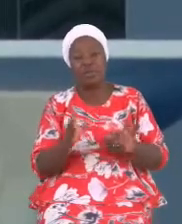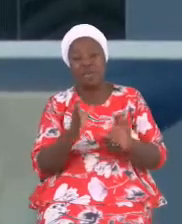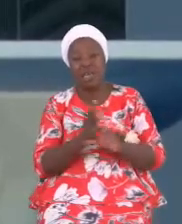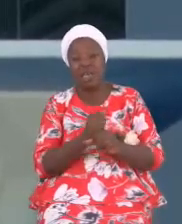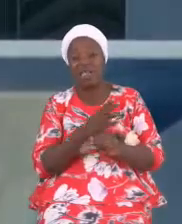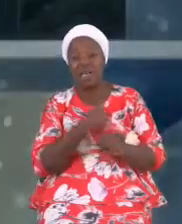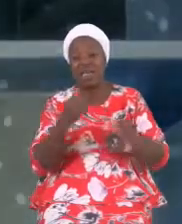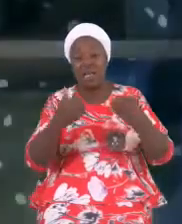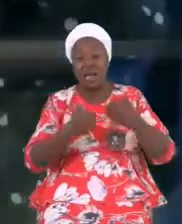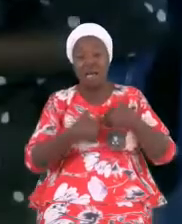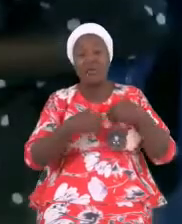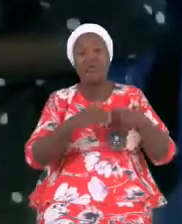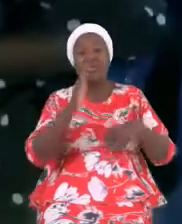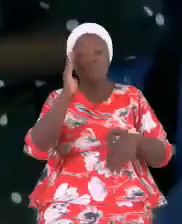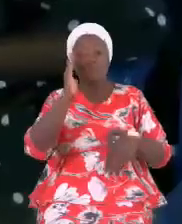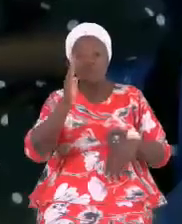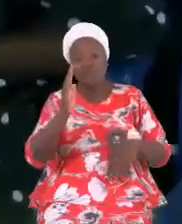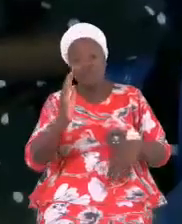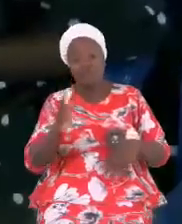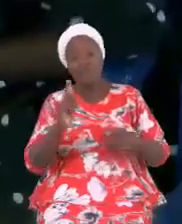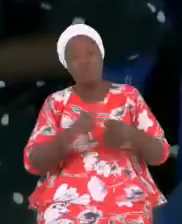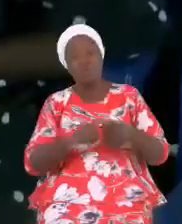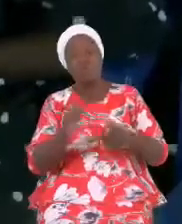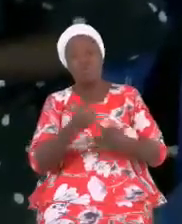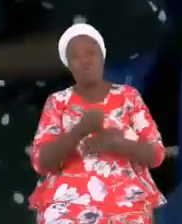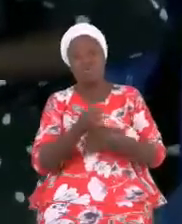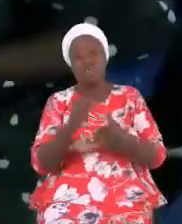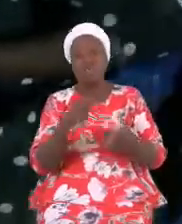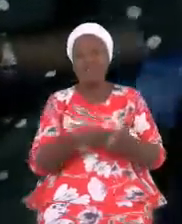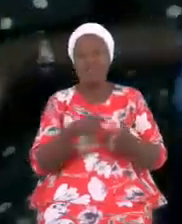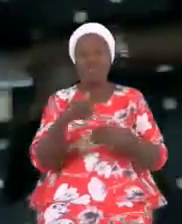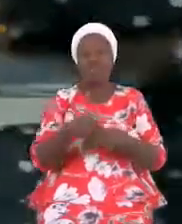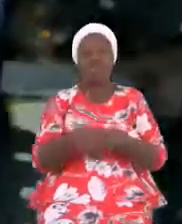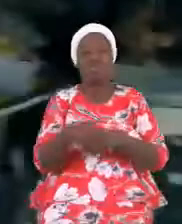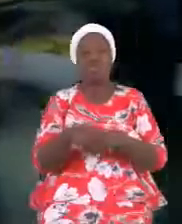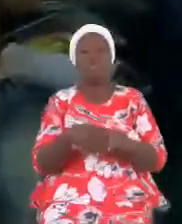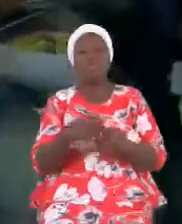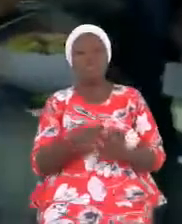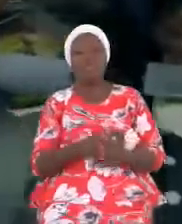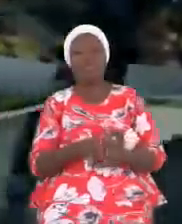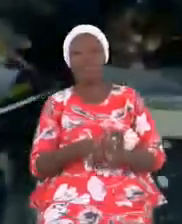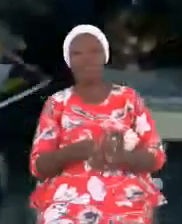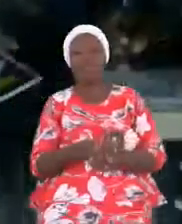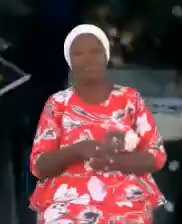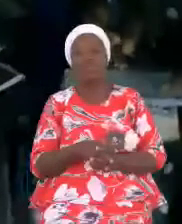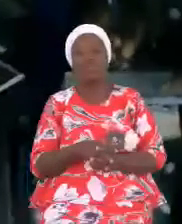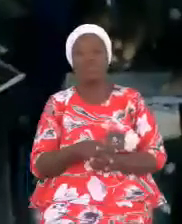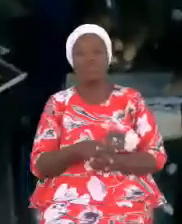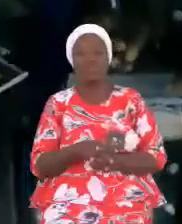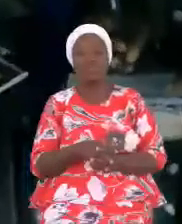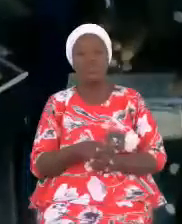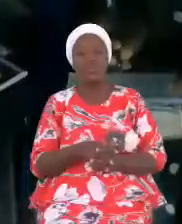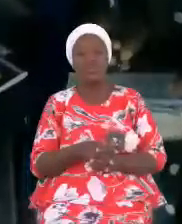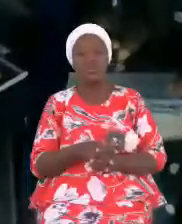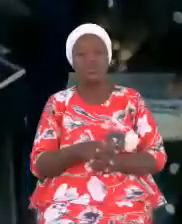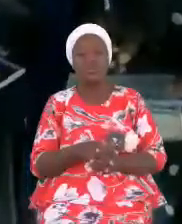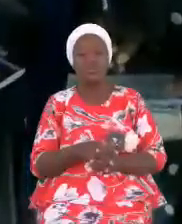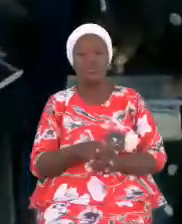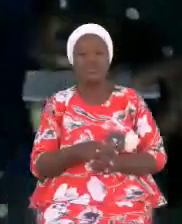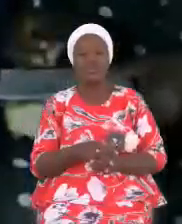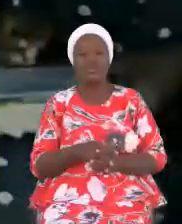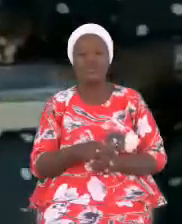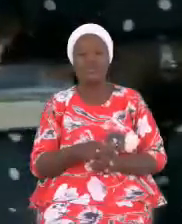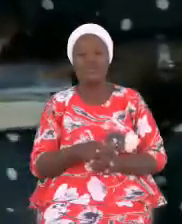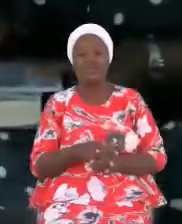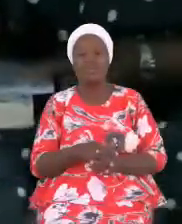you will also come out as soon as it is time for testimony, so that we can give you the chance